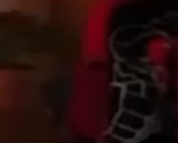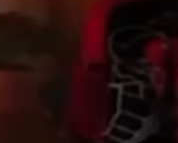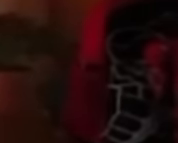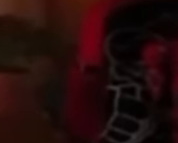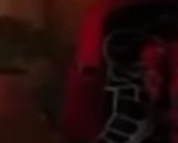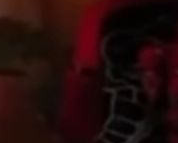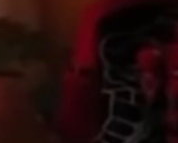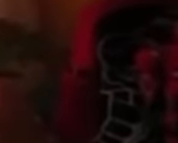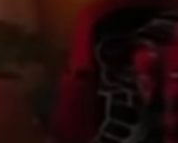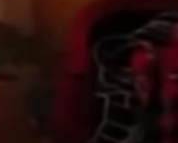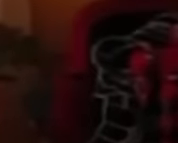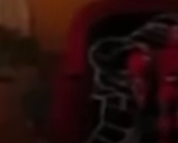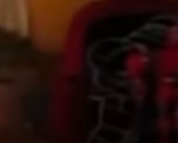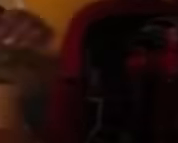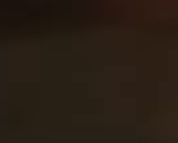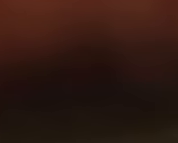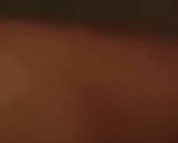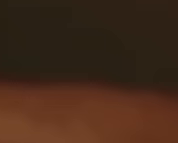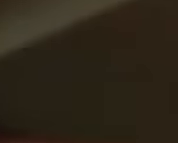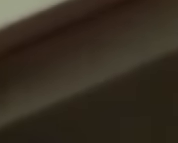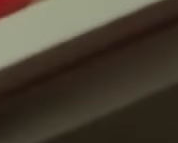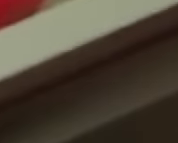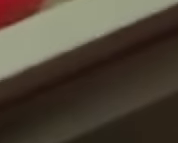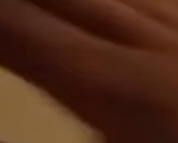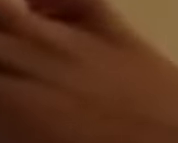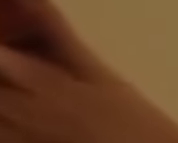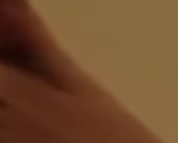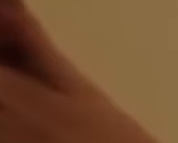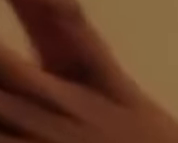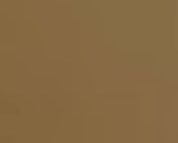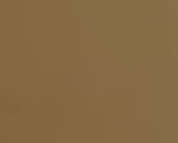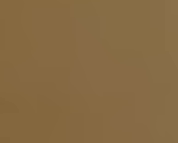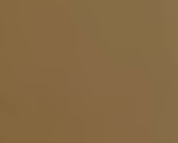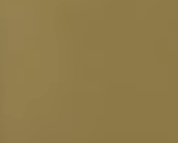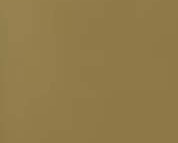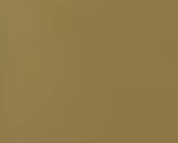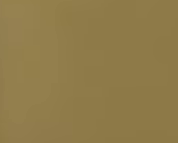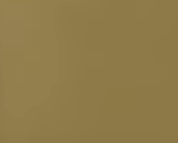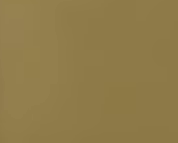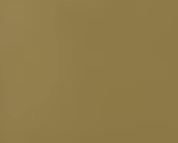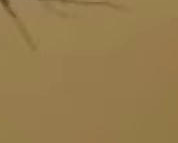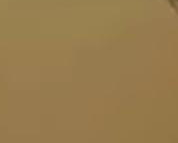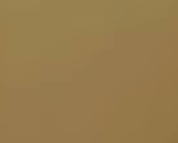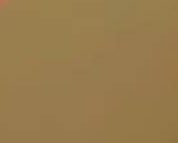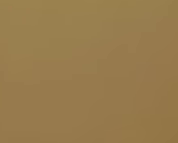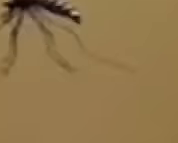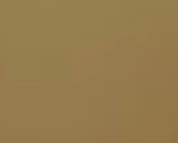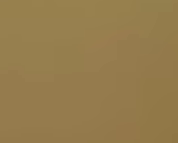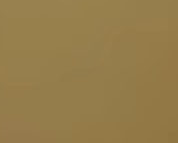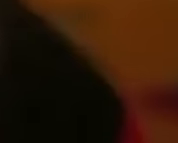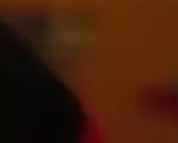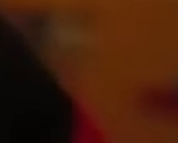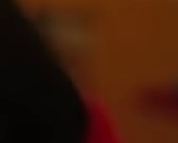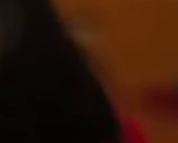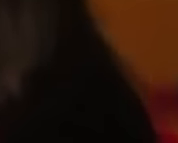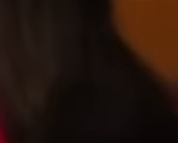Then let's teach these mosquitoes a lesson, because Mama has Mortine Doom, which makes mosquitoes go away and not come back the whole